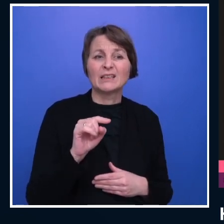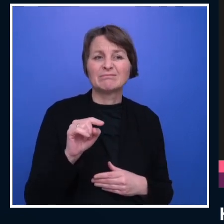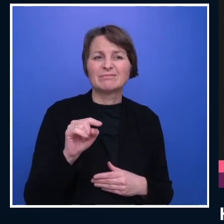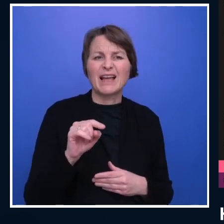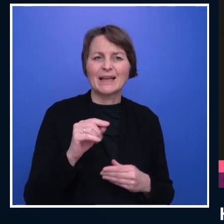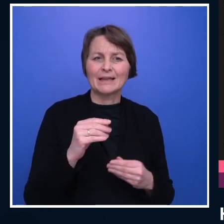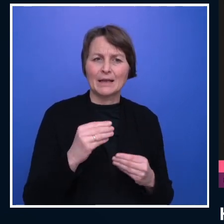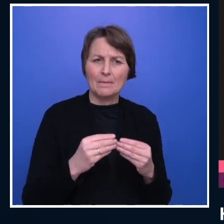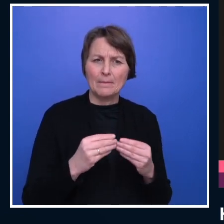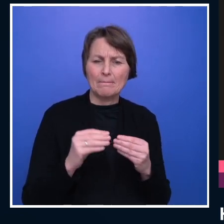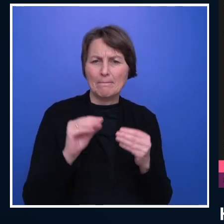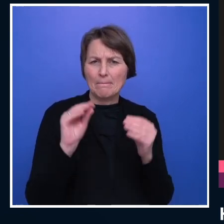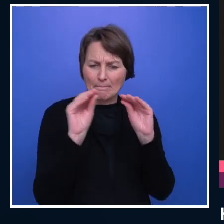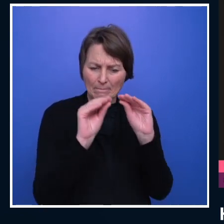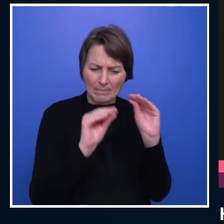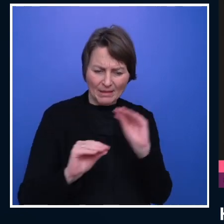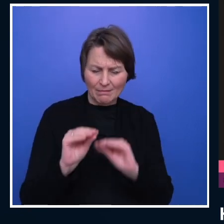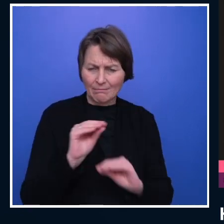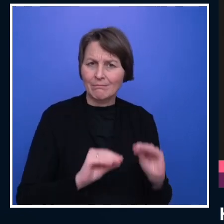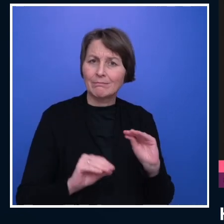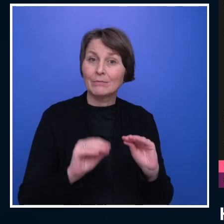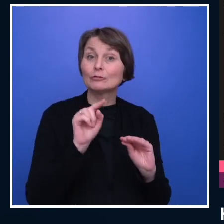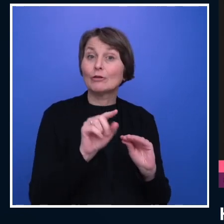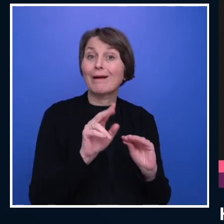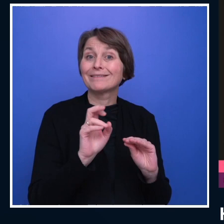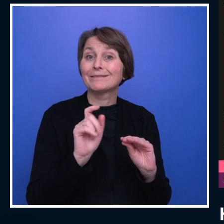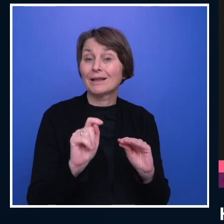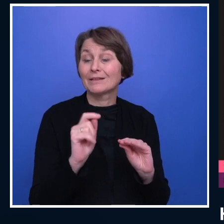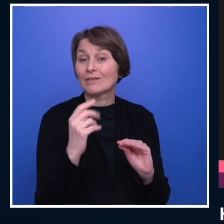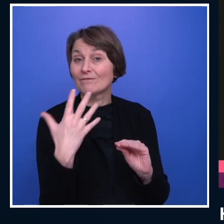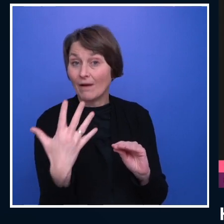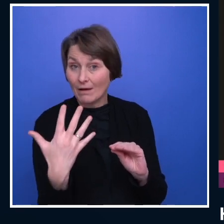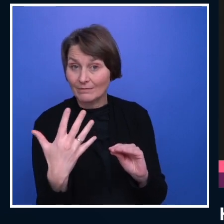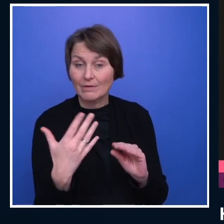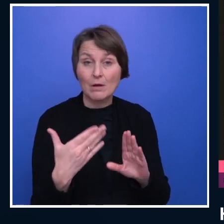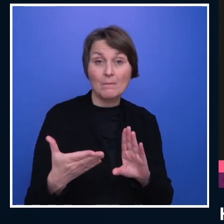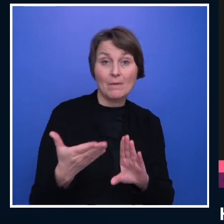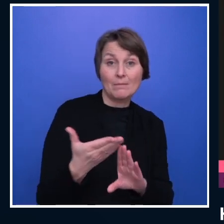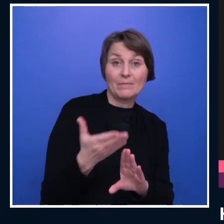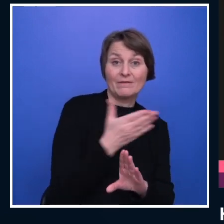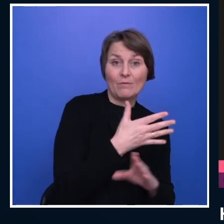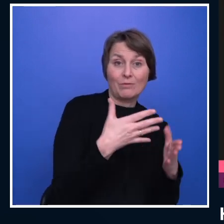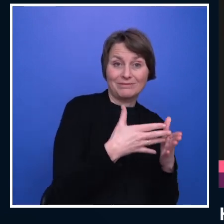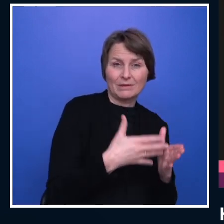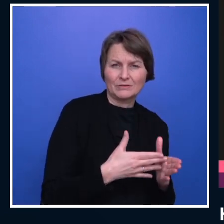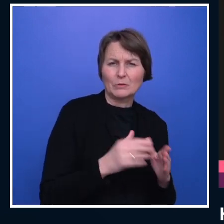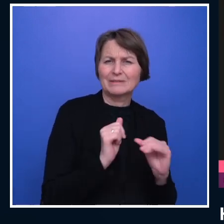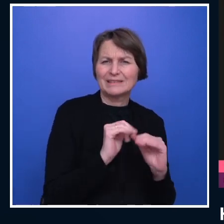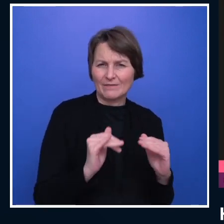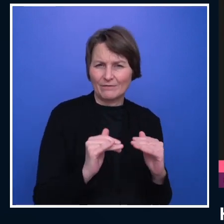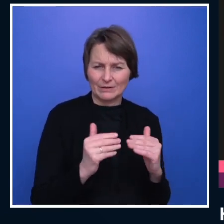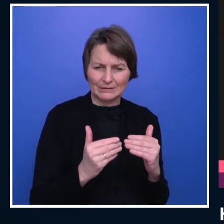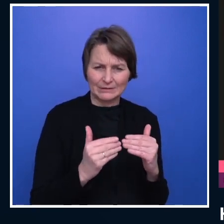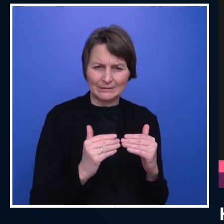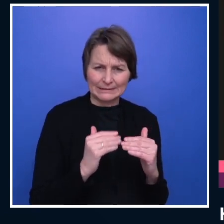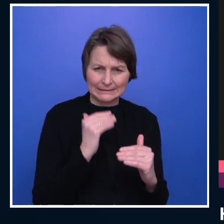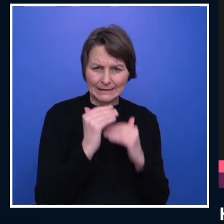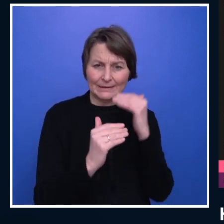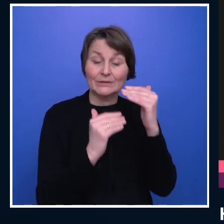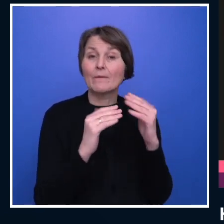in, including my tests, and it's a multi-stage Docker file. I'm actually doing the build inside the